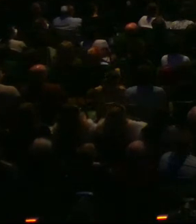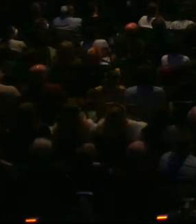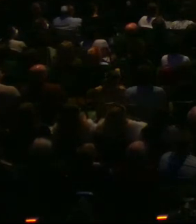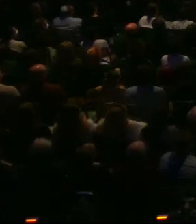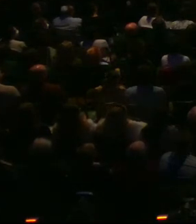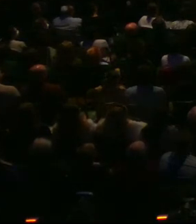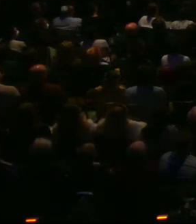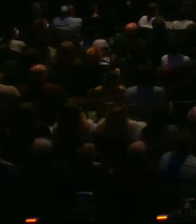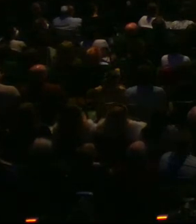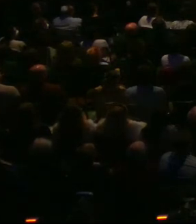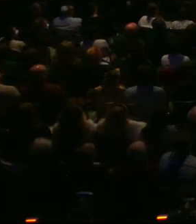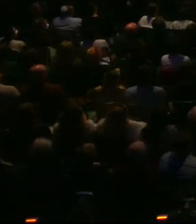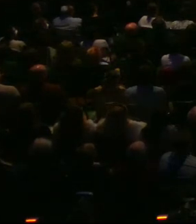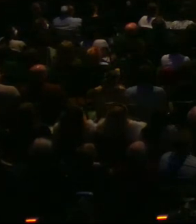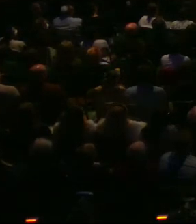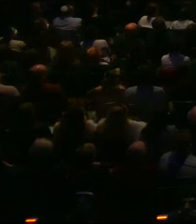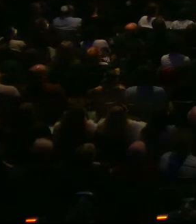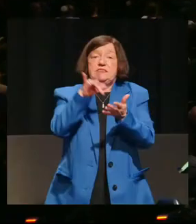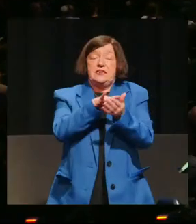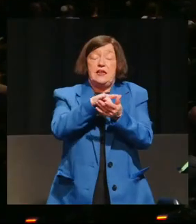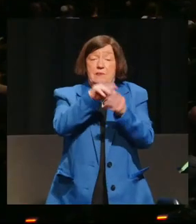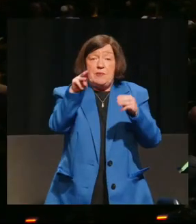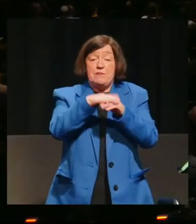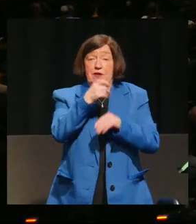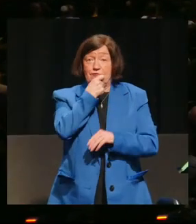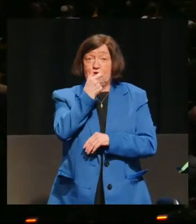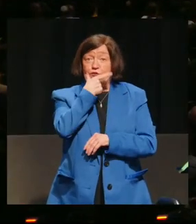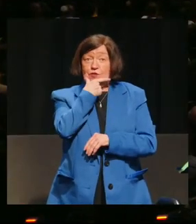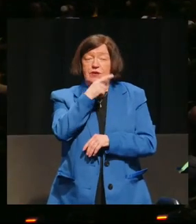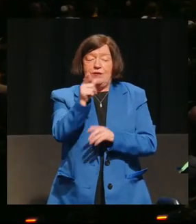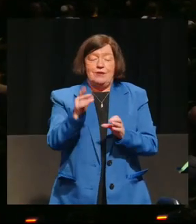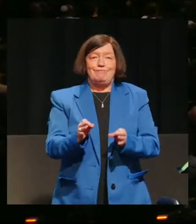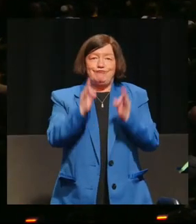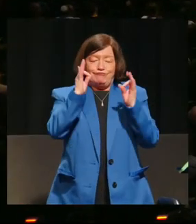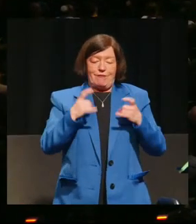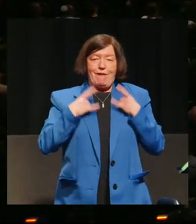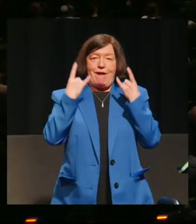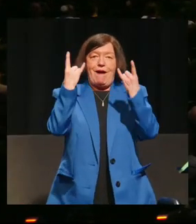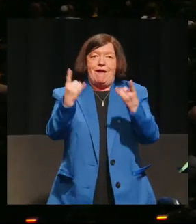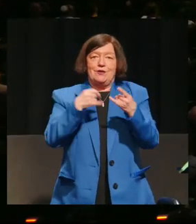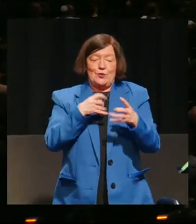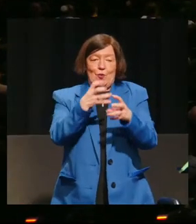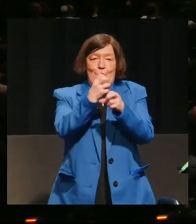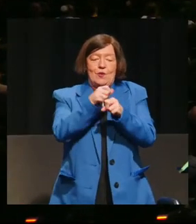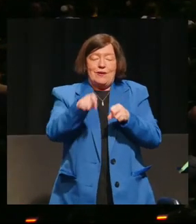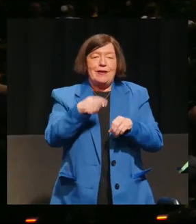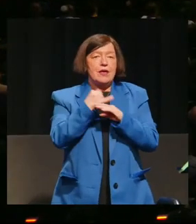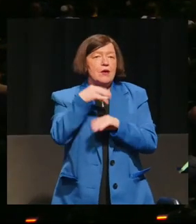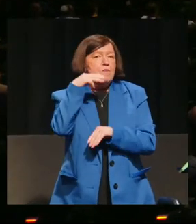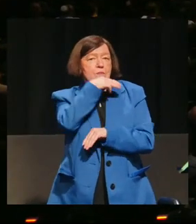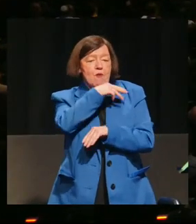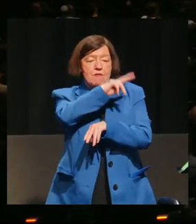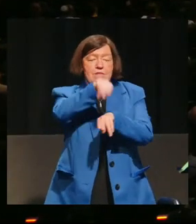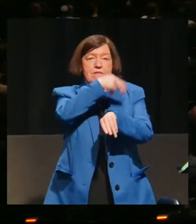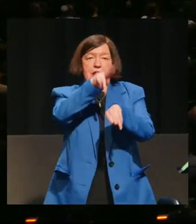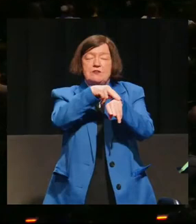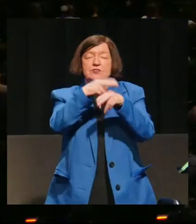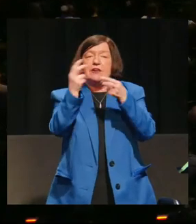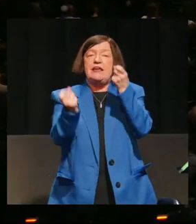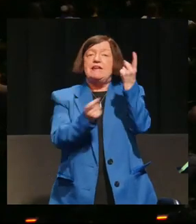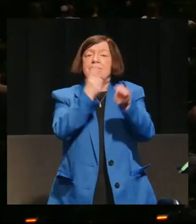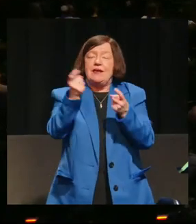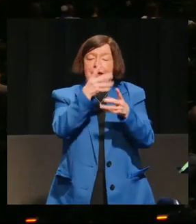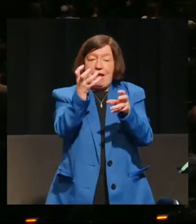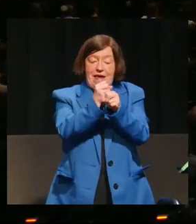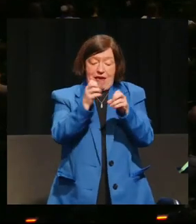On behalf of the city and people of Dublin, it is a great honour to host this important national event, which is